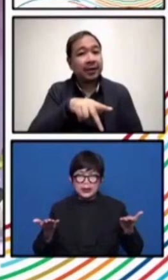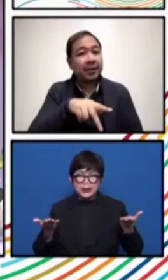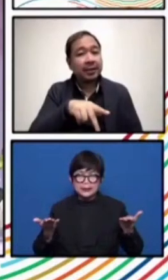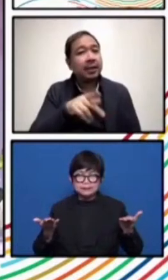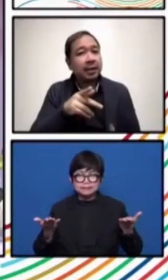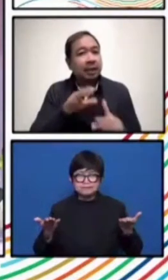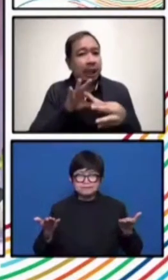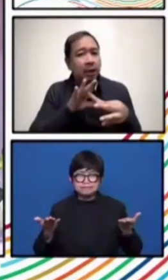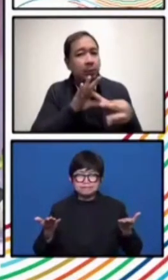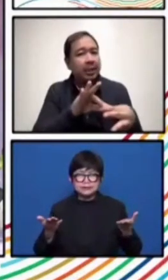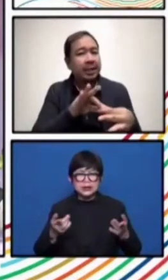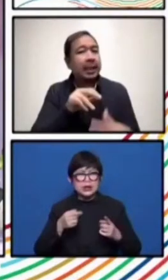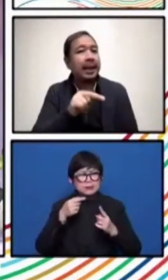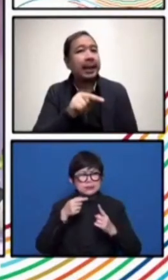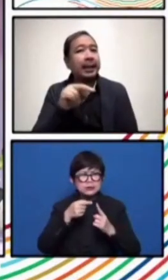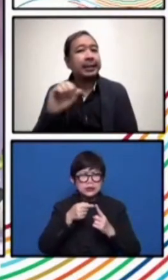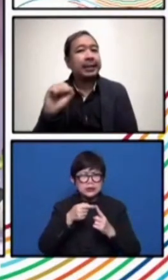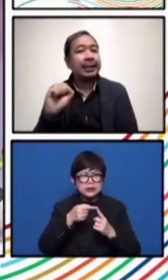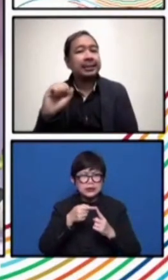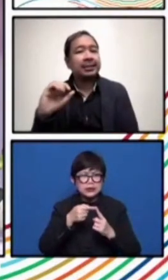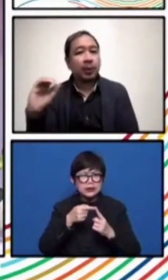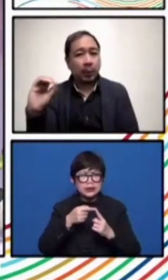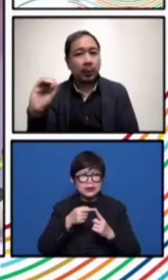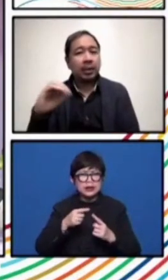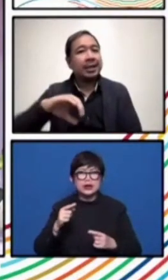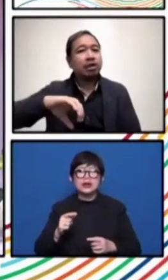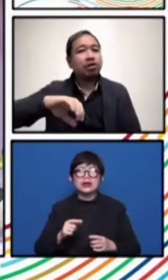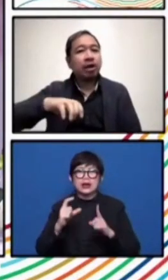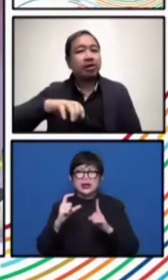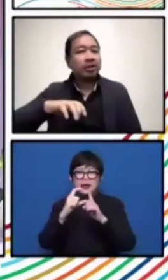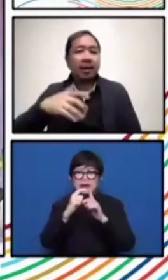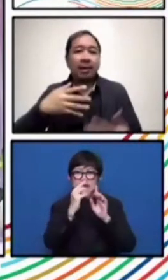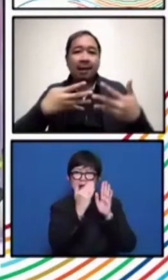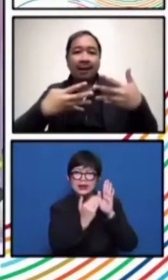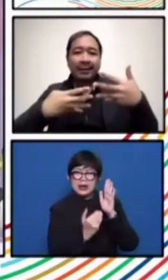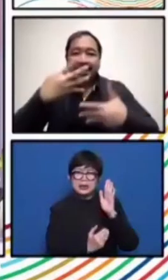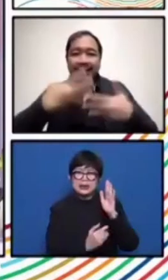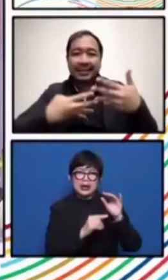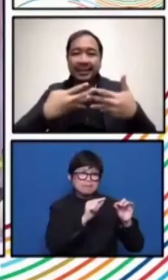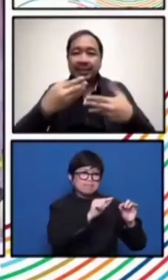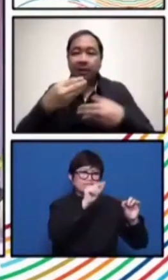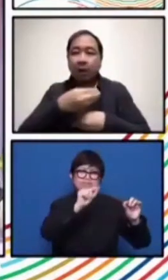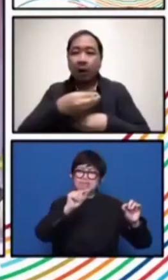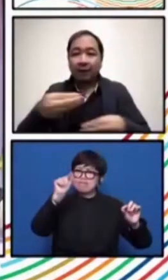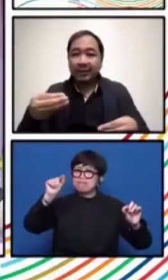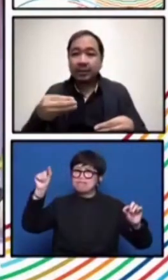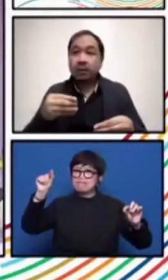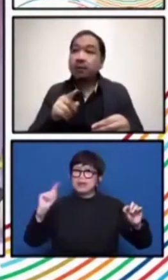Statistics office and this is a multi-stakeholder approach